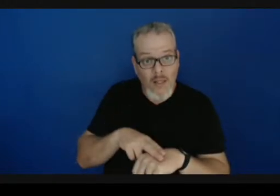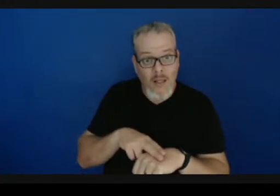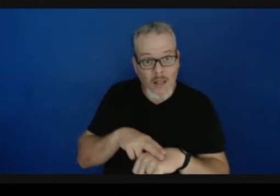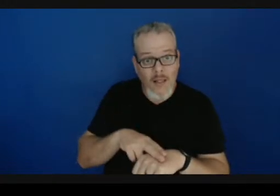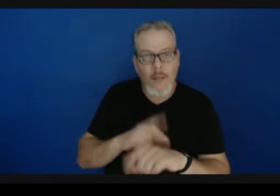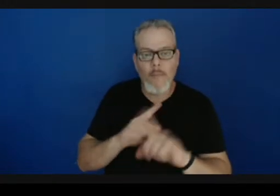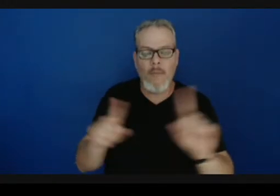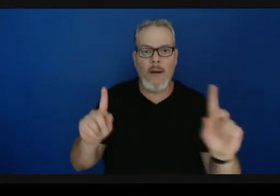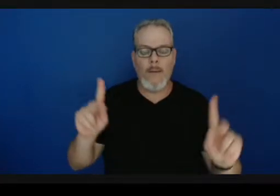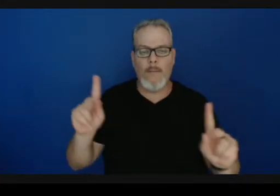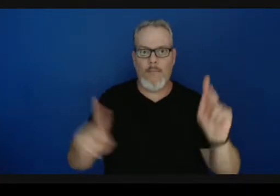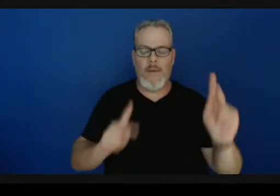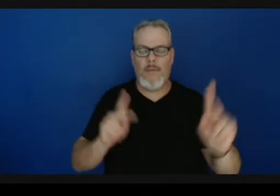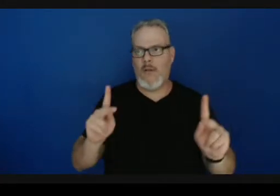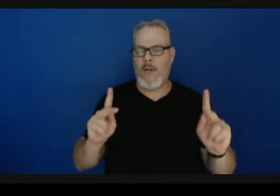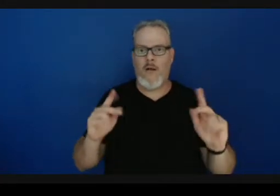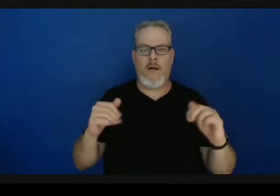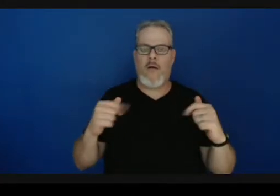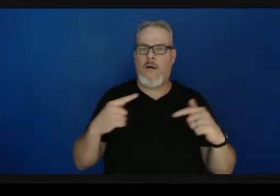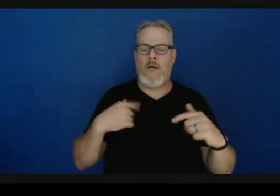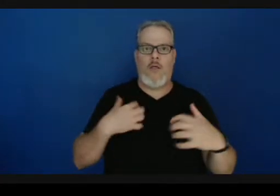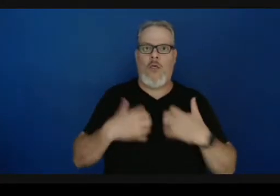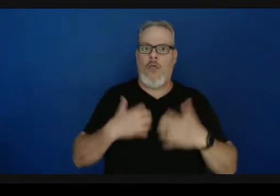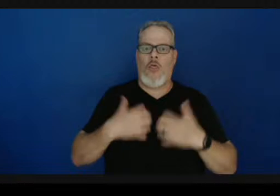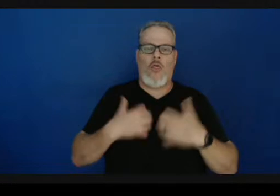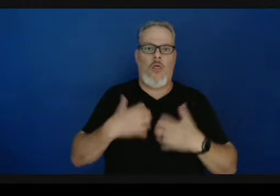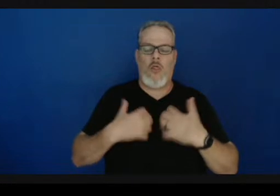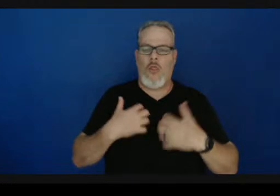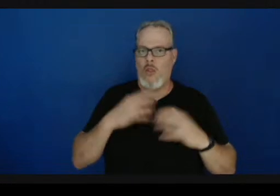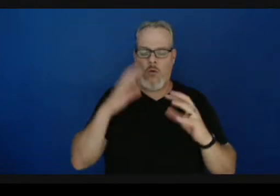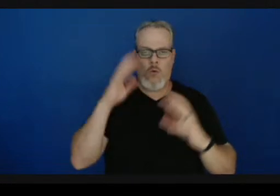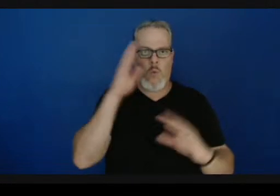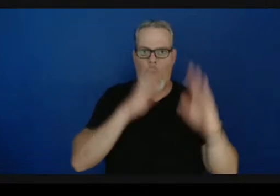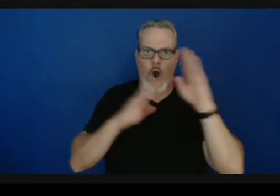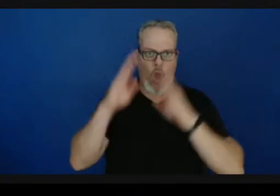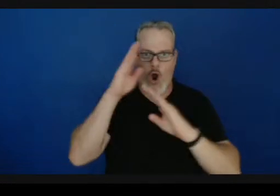quite, let's say, worried.